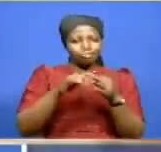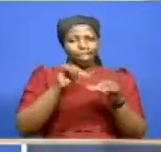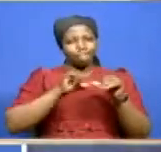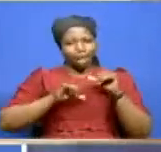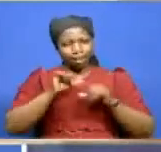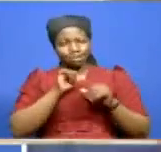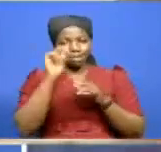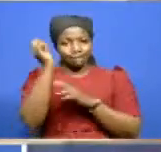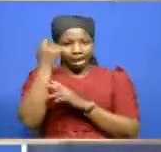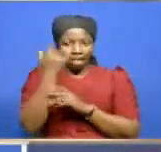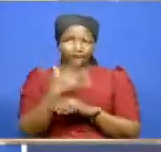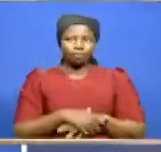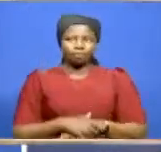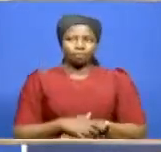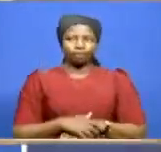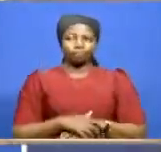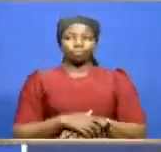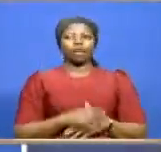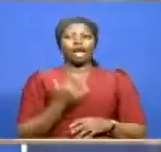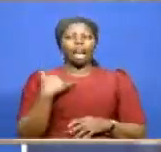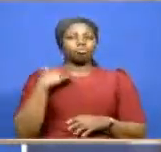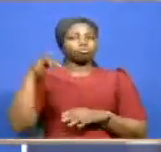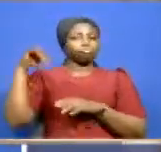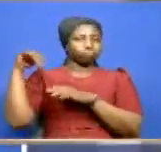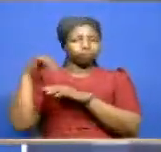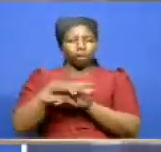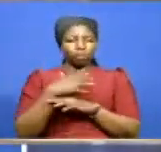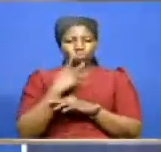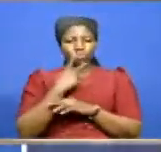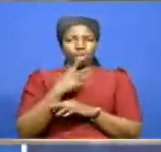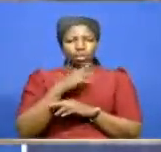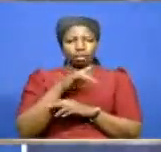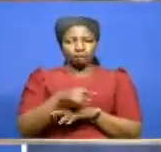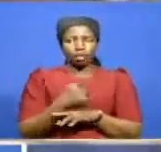250 billion shillings worth of inflows, which created